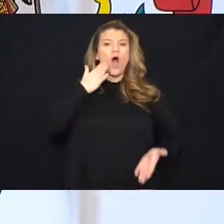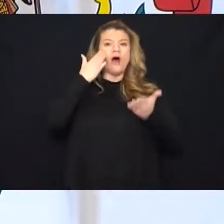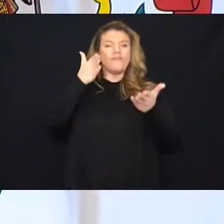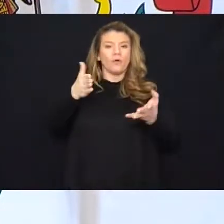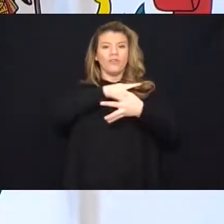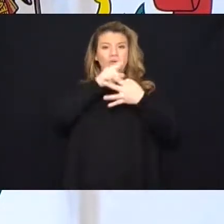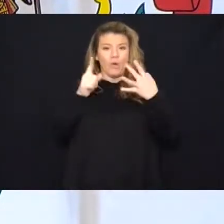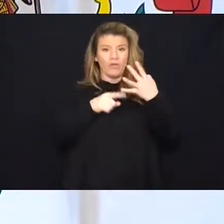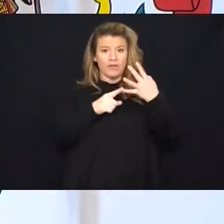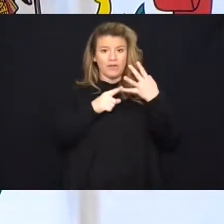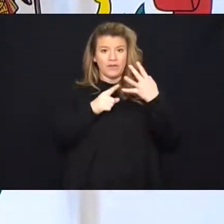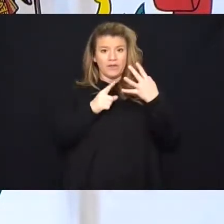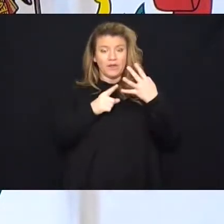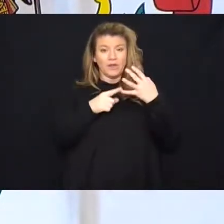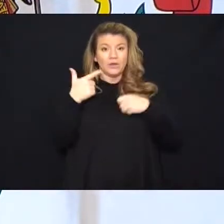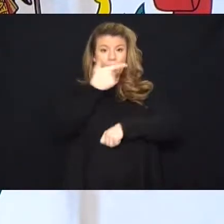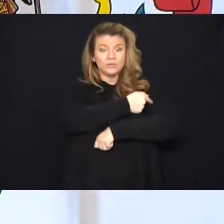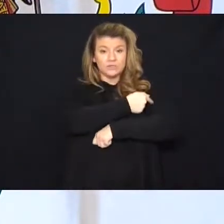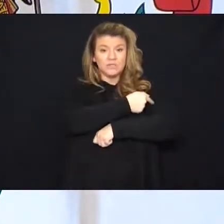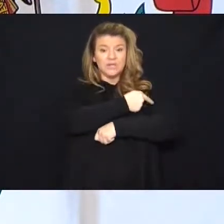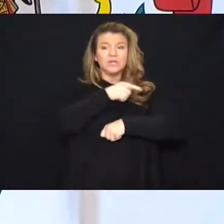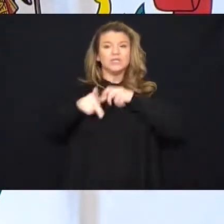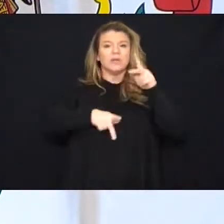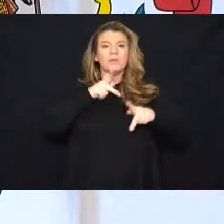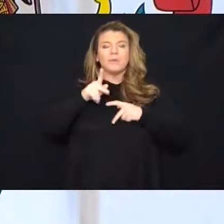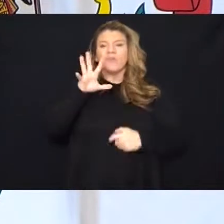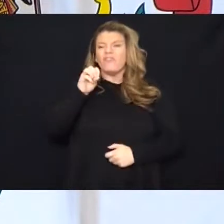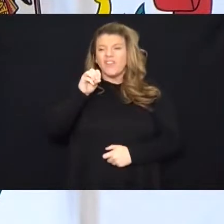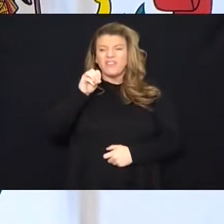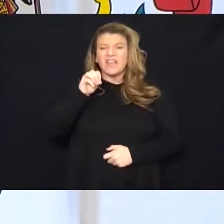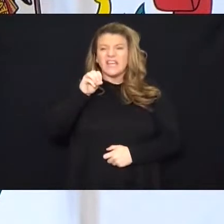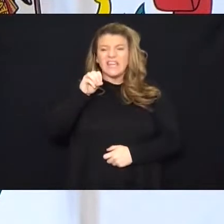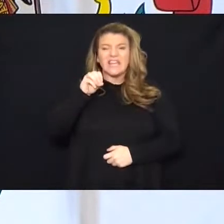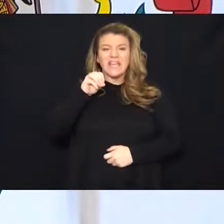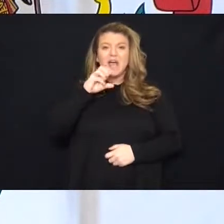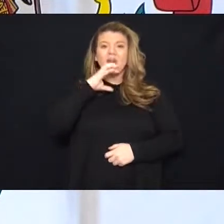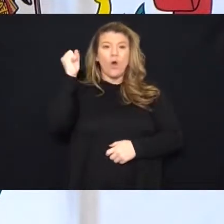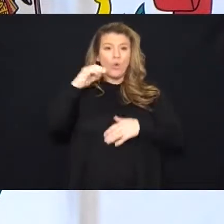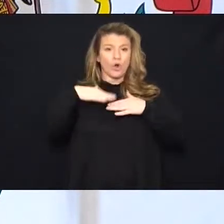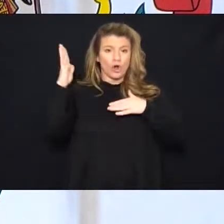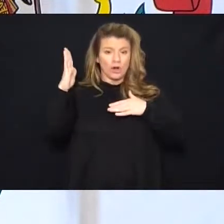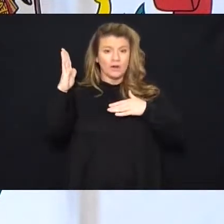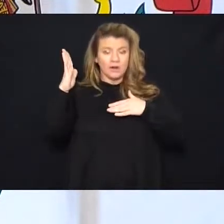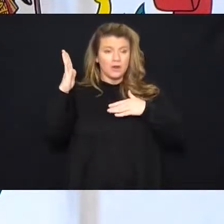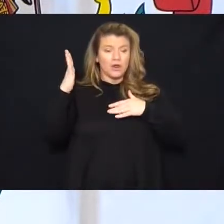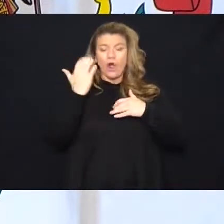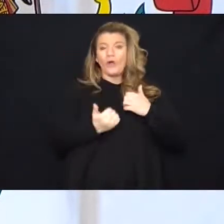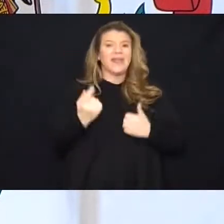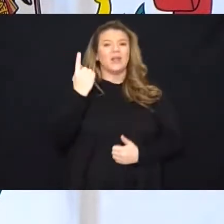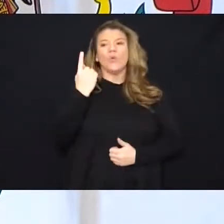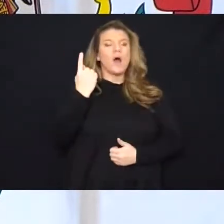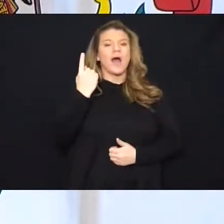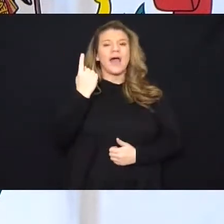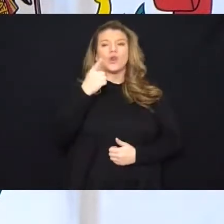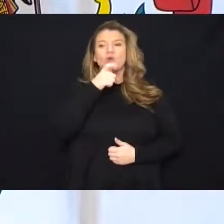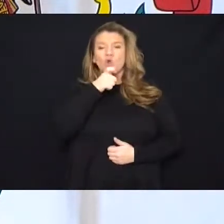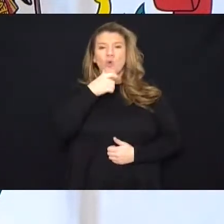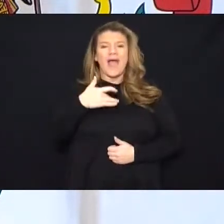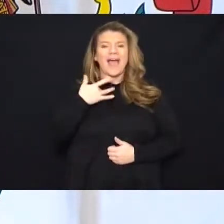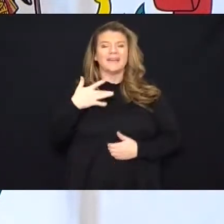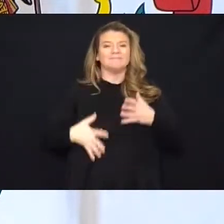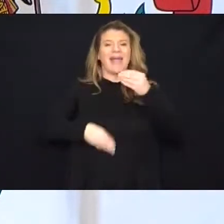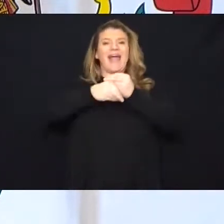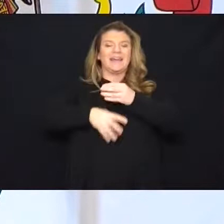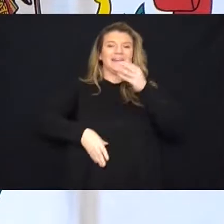4th dose to folks 50 years of age and older, or anyone that is